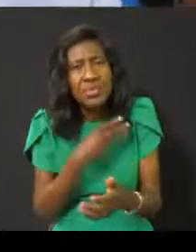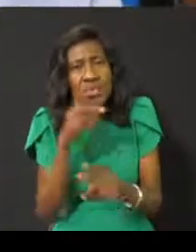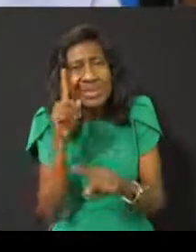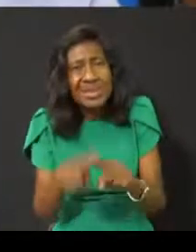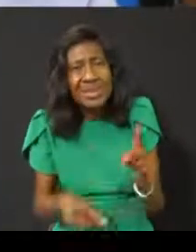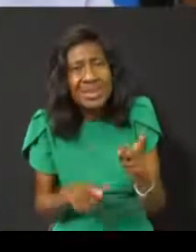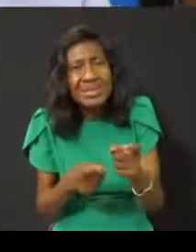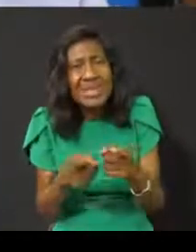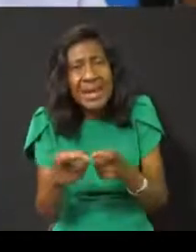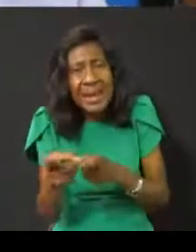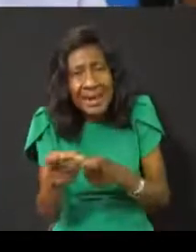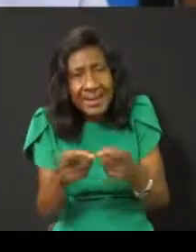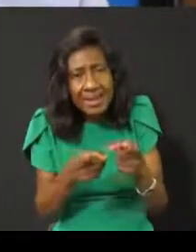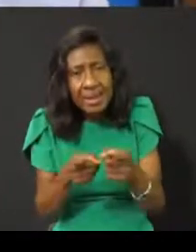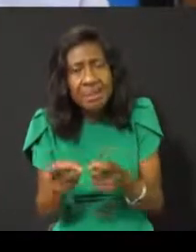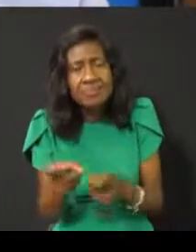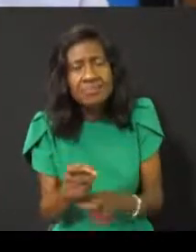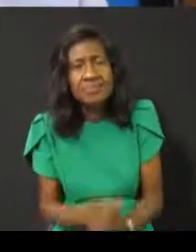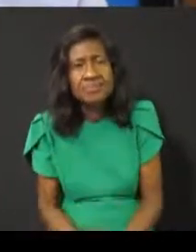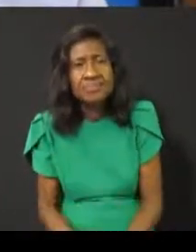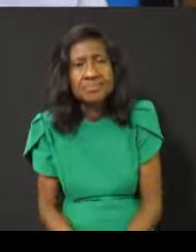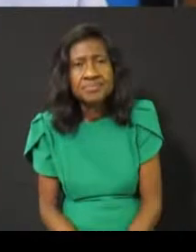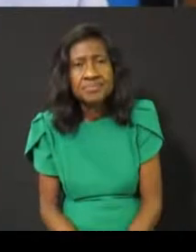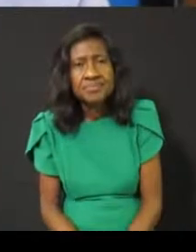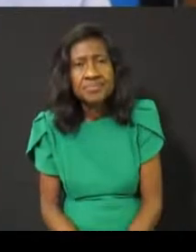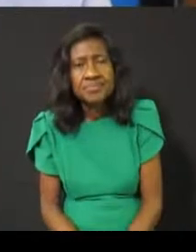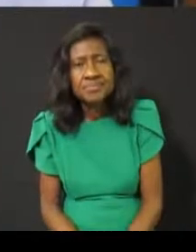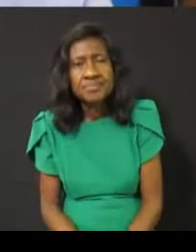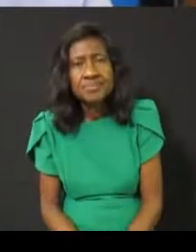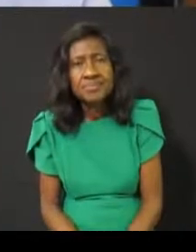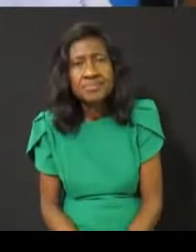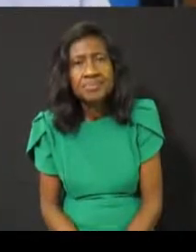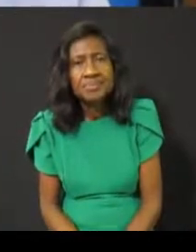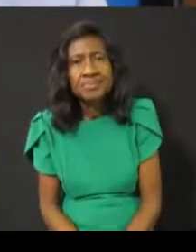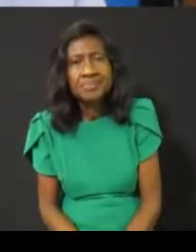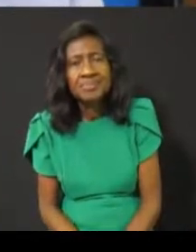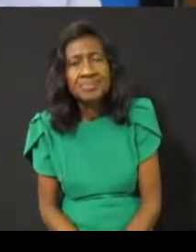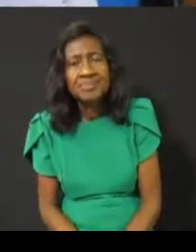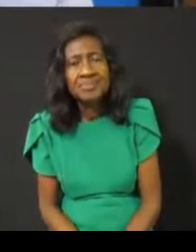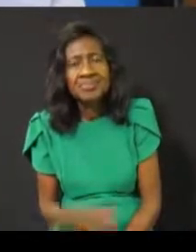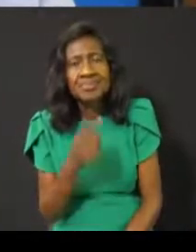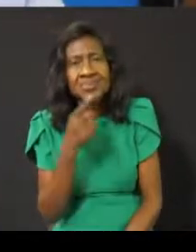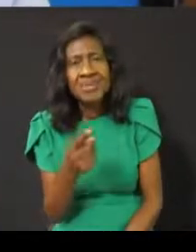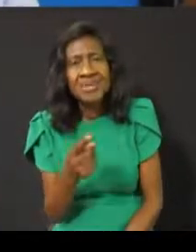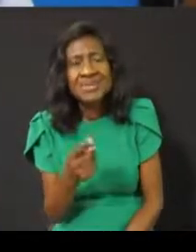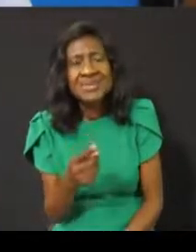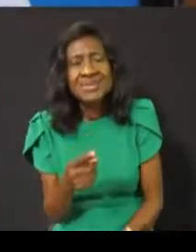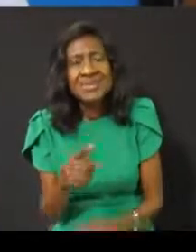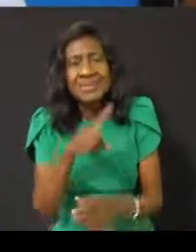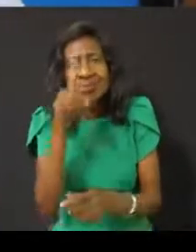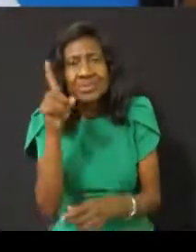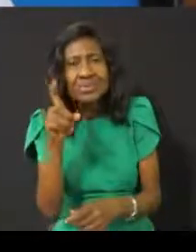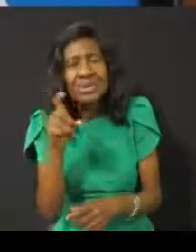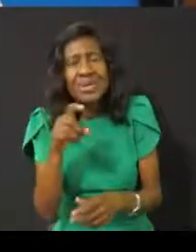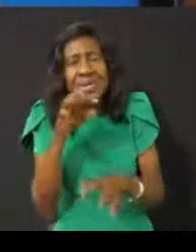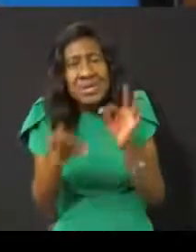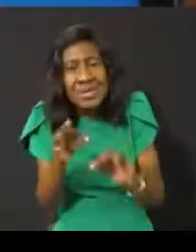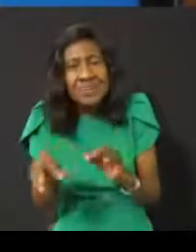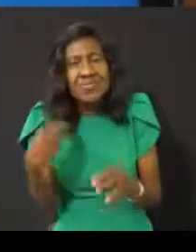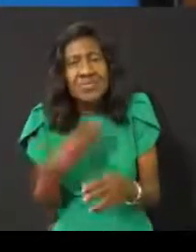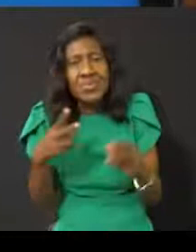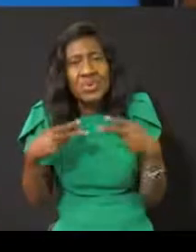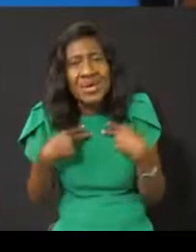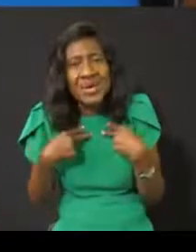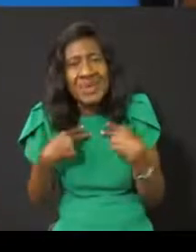to begin to wrap it up. We really appreciate you taking the time to tune in. I don't know whether there are any final comments from the panel